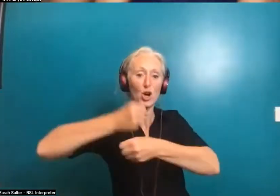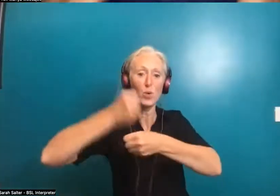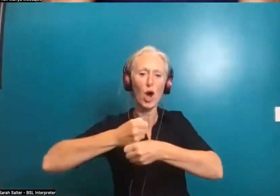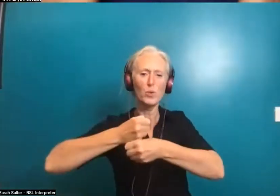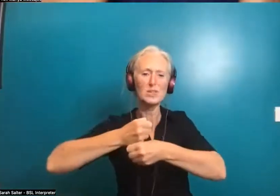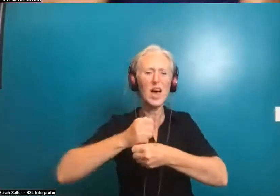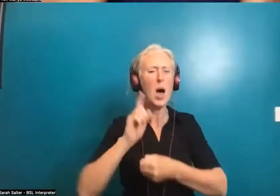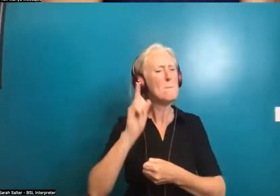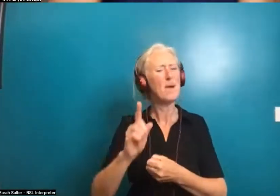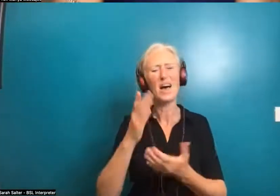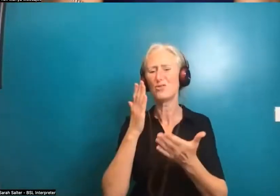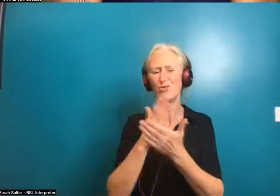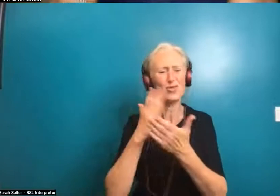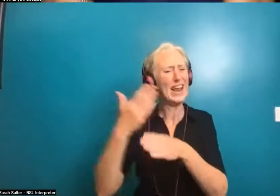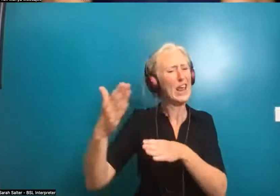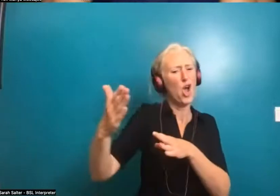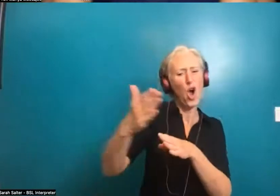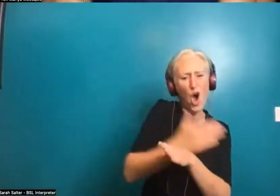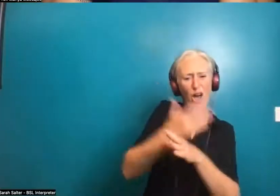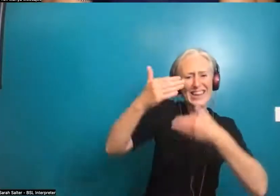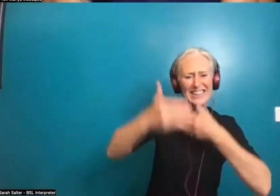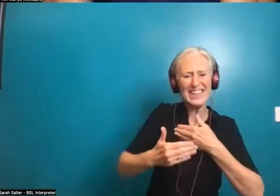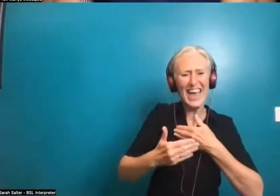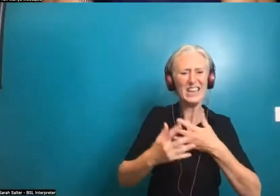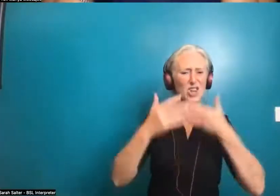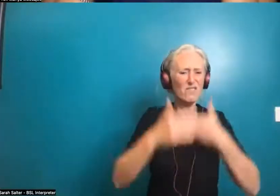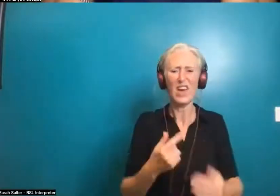still. We're talking about phase 1, 2, if anything.